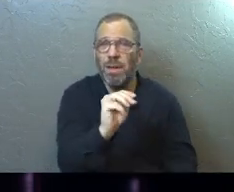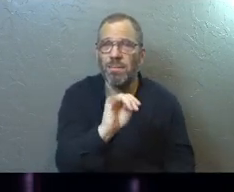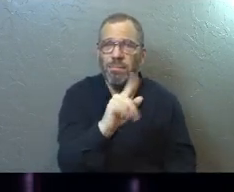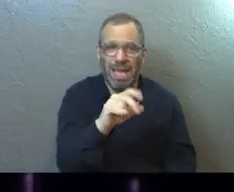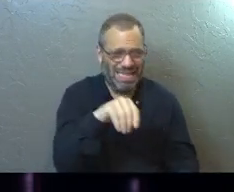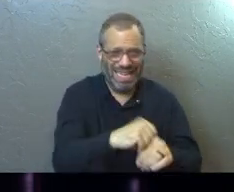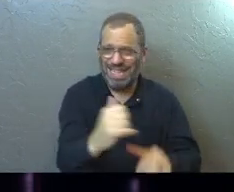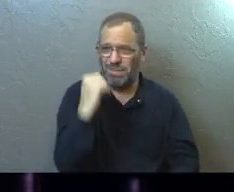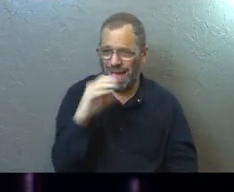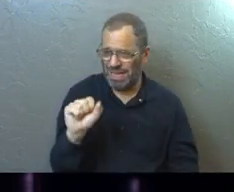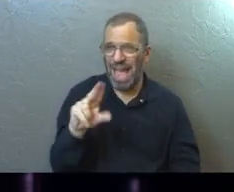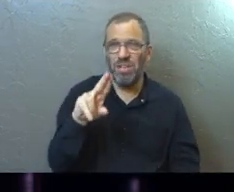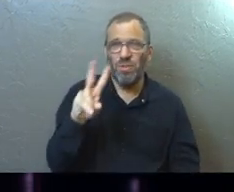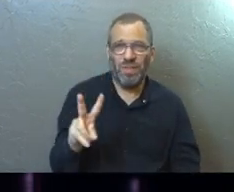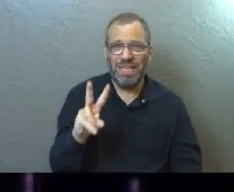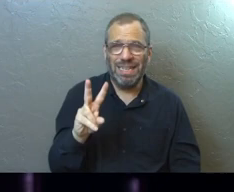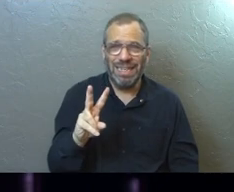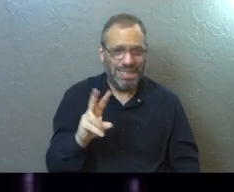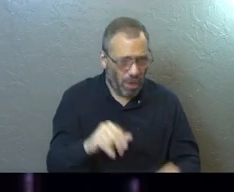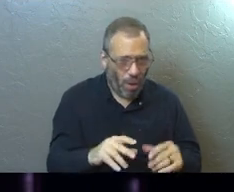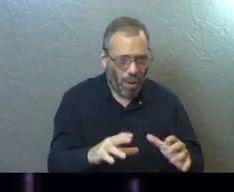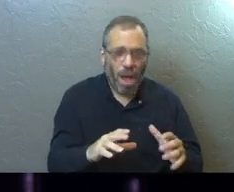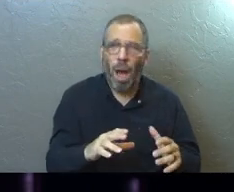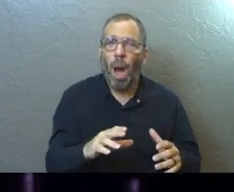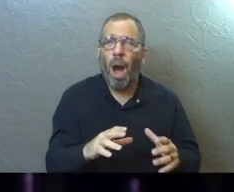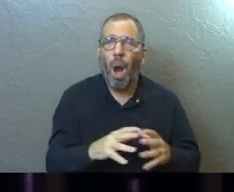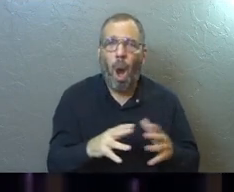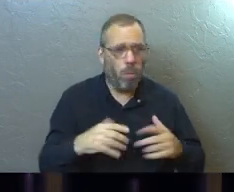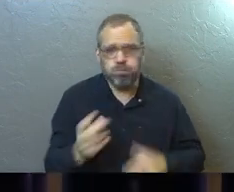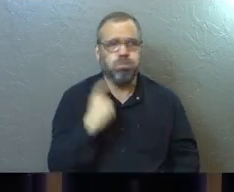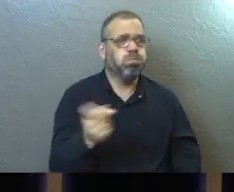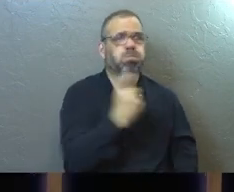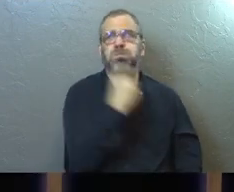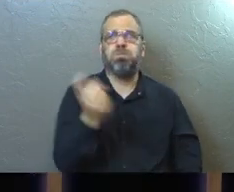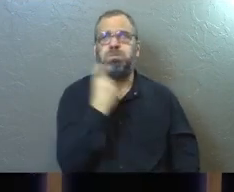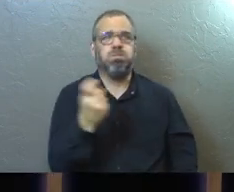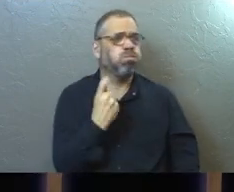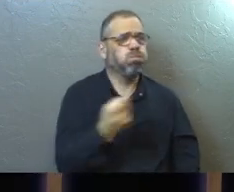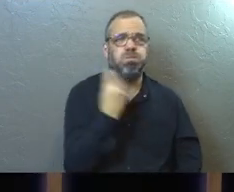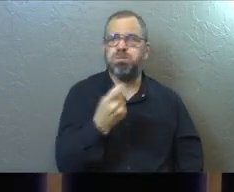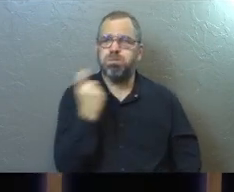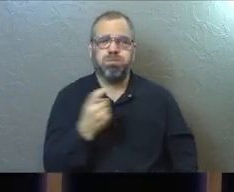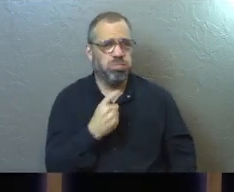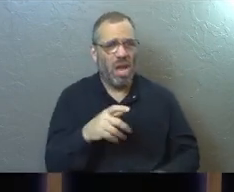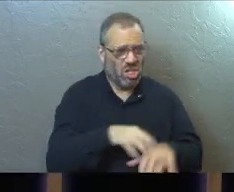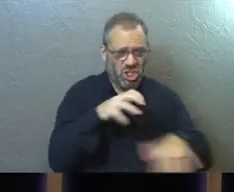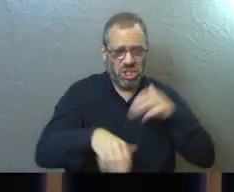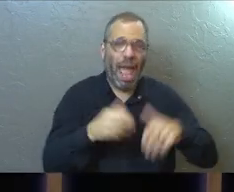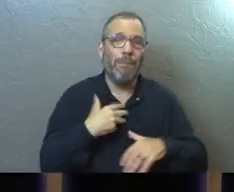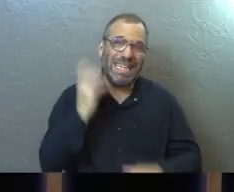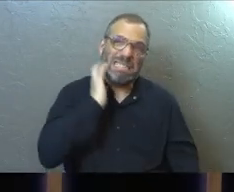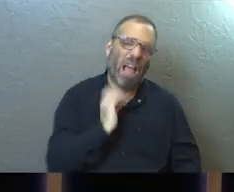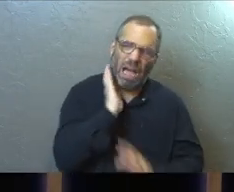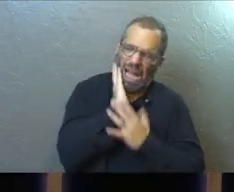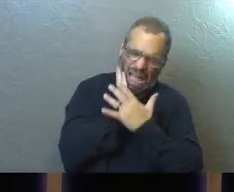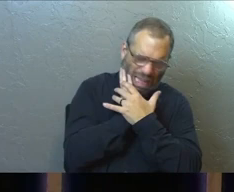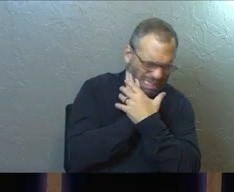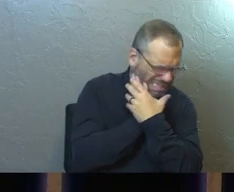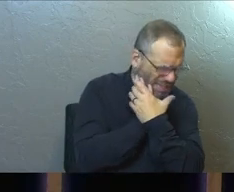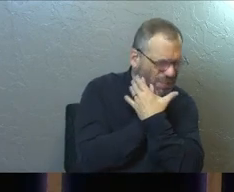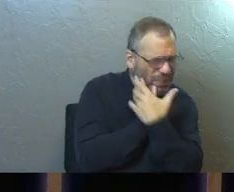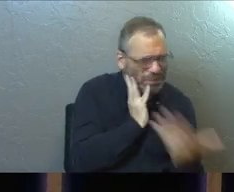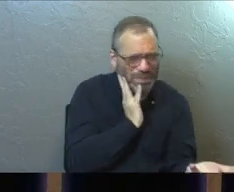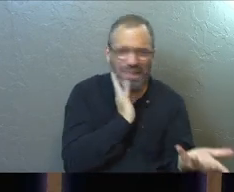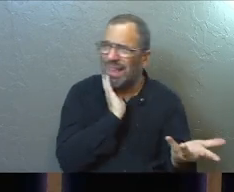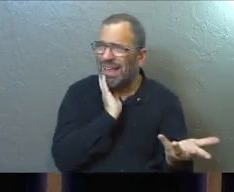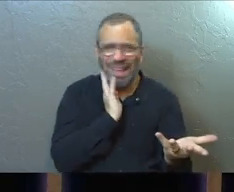in the back of this SUV, and she was super hyper, super squeaky, and like scratched at my neck. And